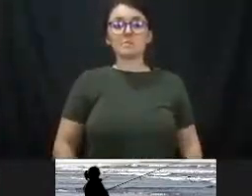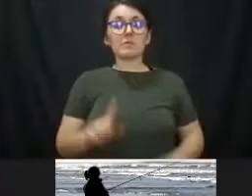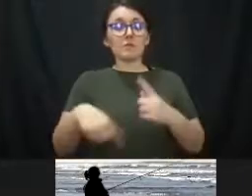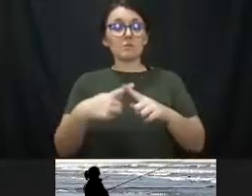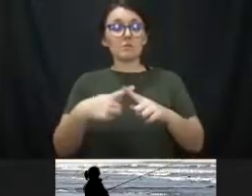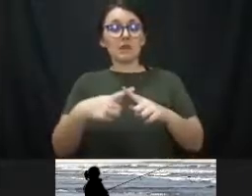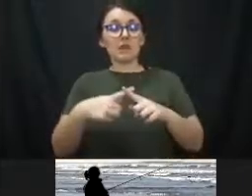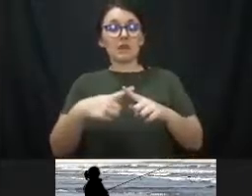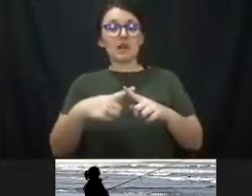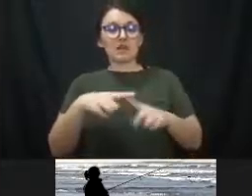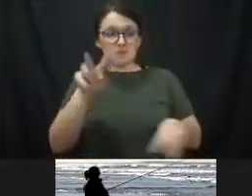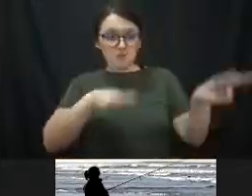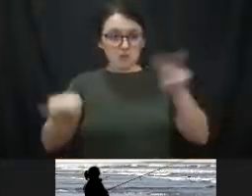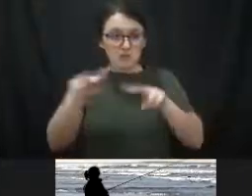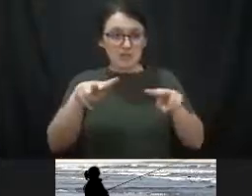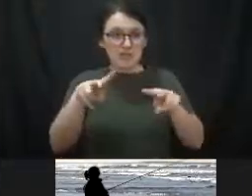to age them,